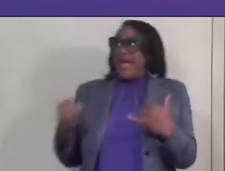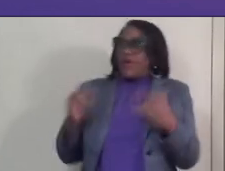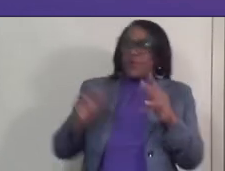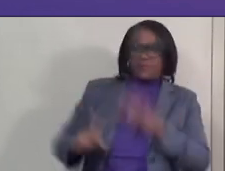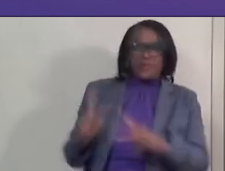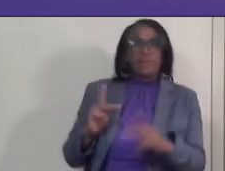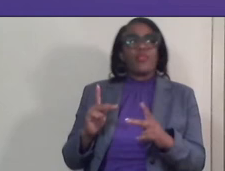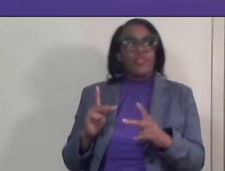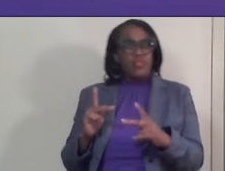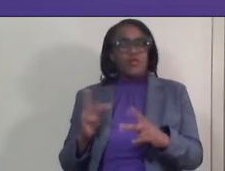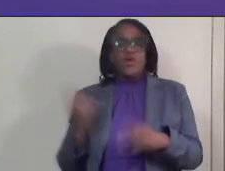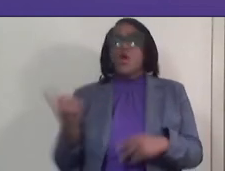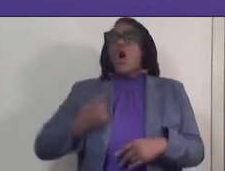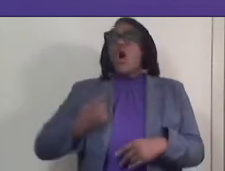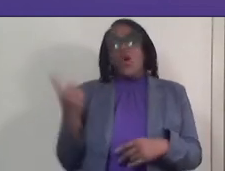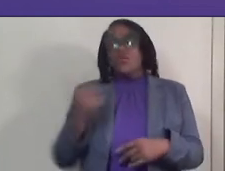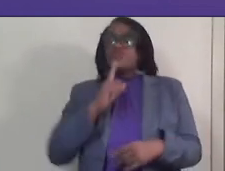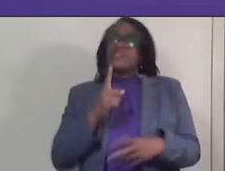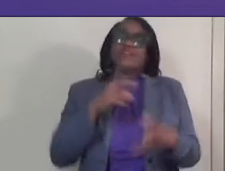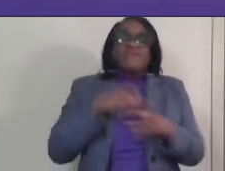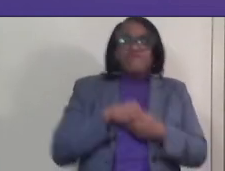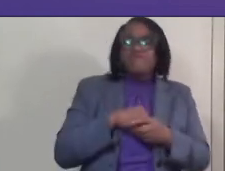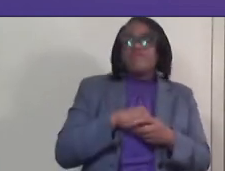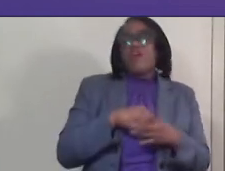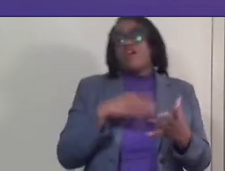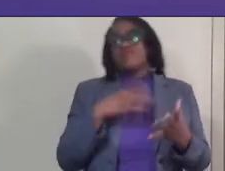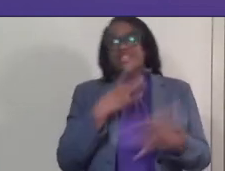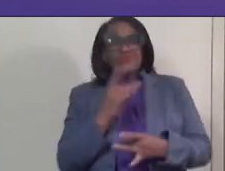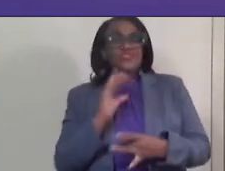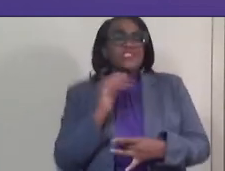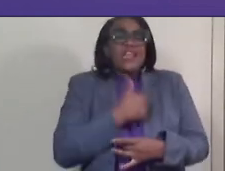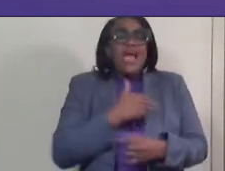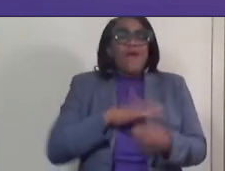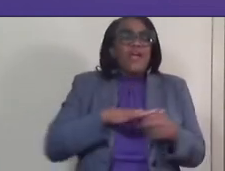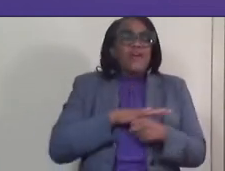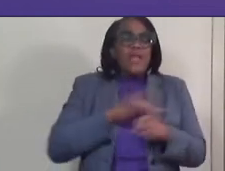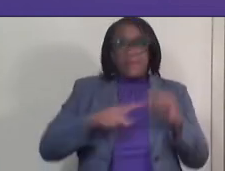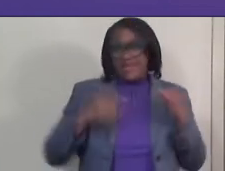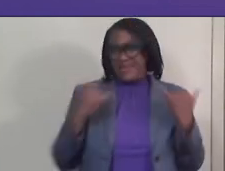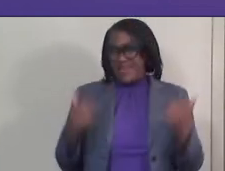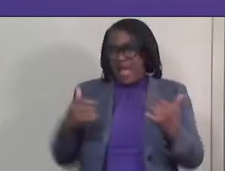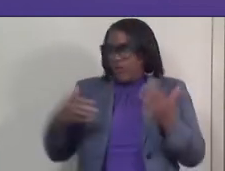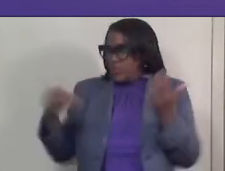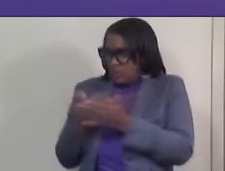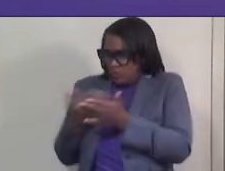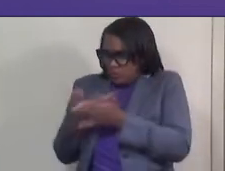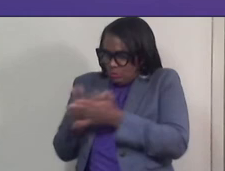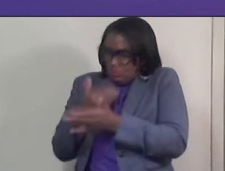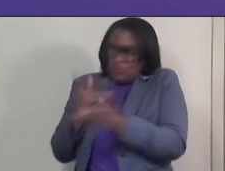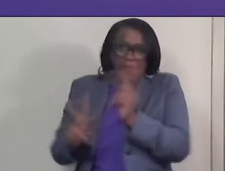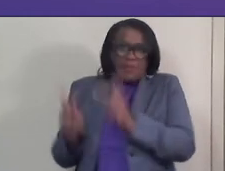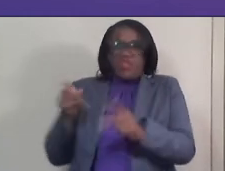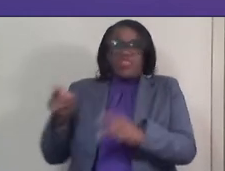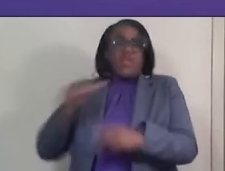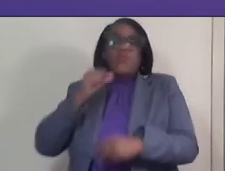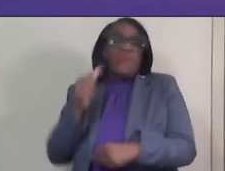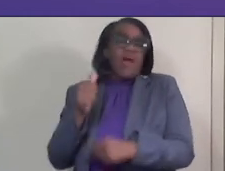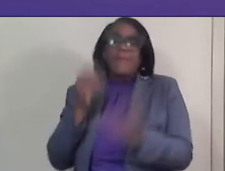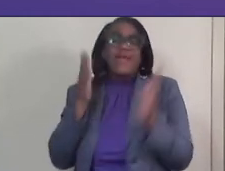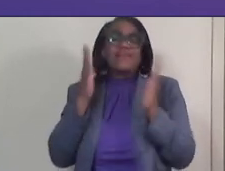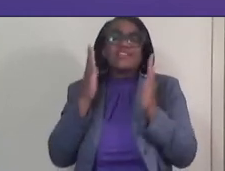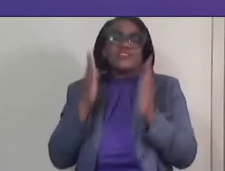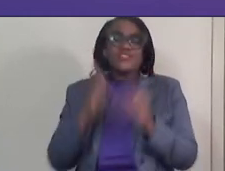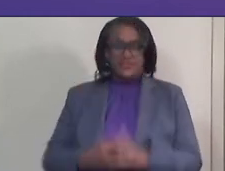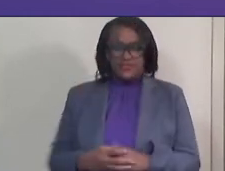who always were about it and knew it, but we're talking the folks who weren't tuned in. In terms